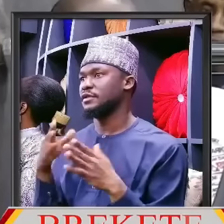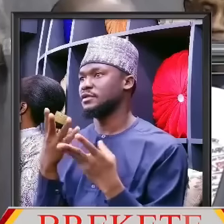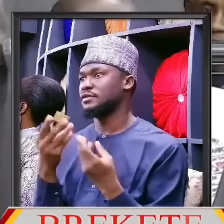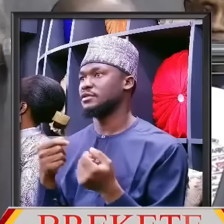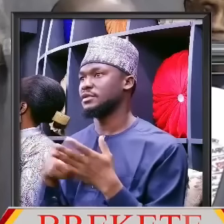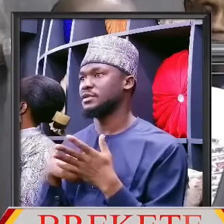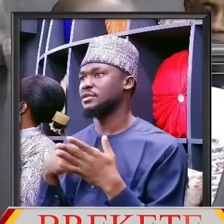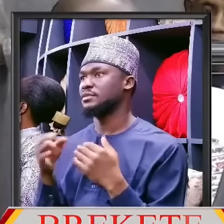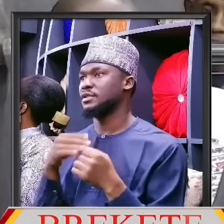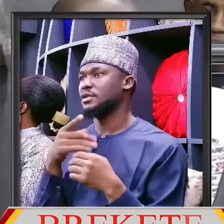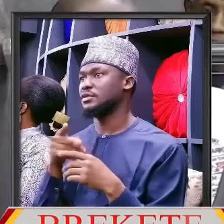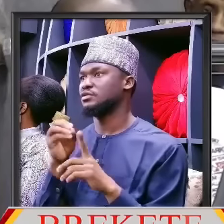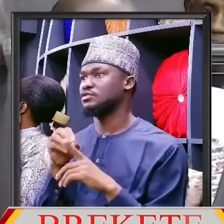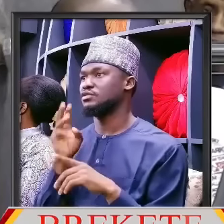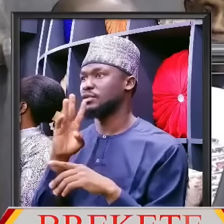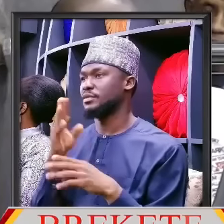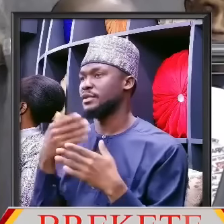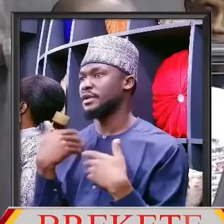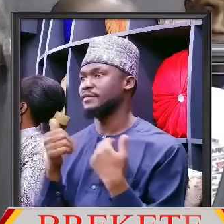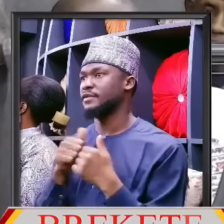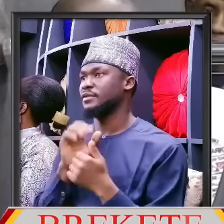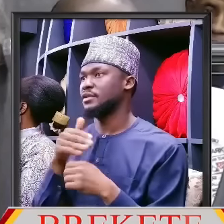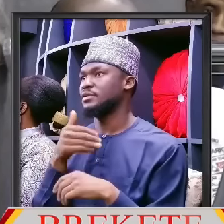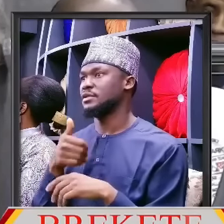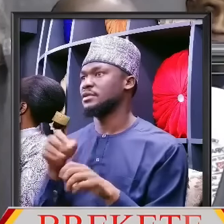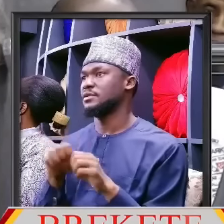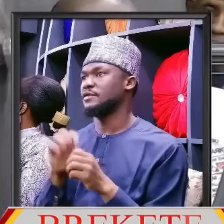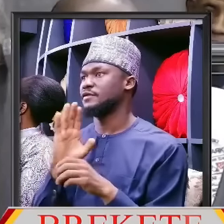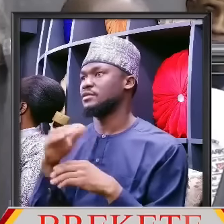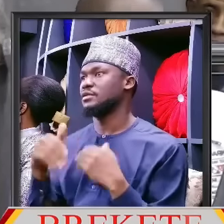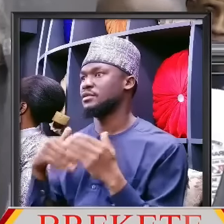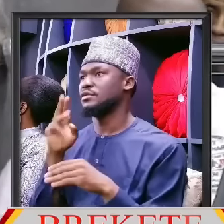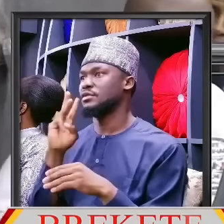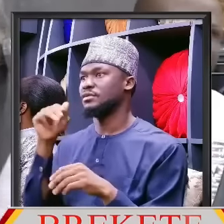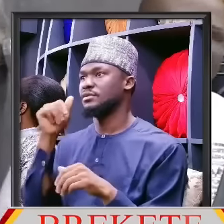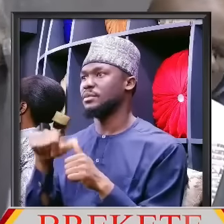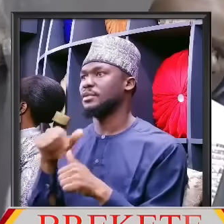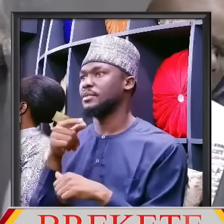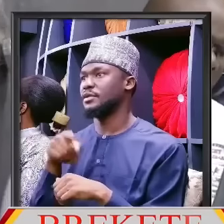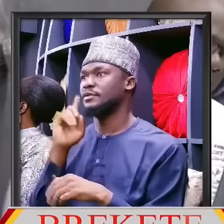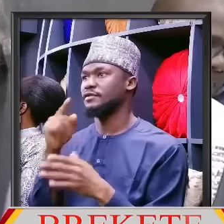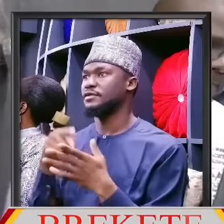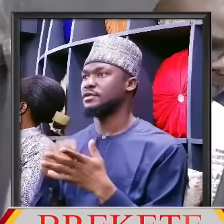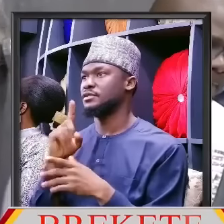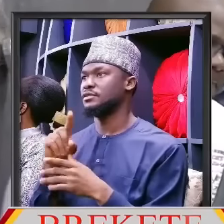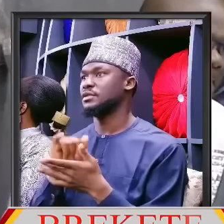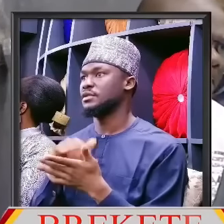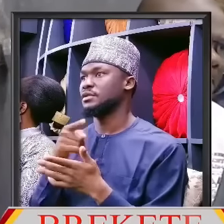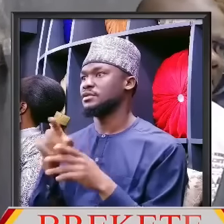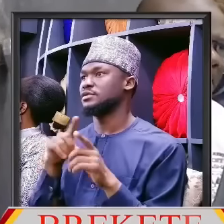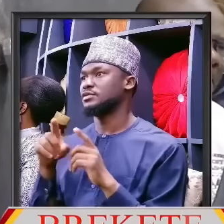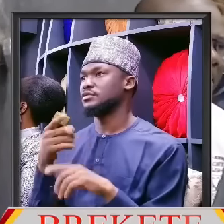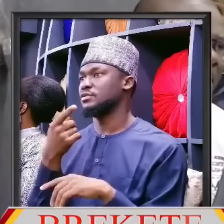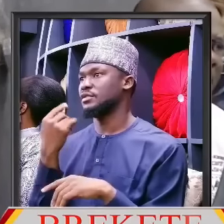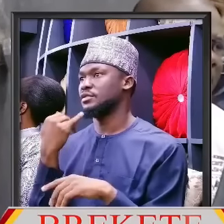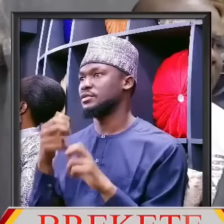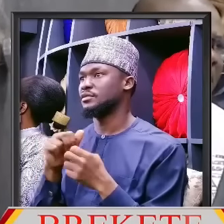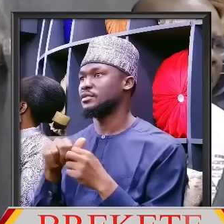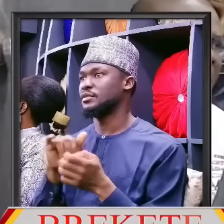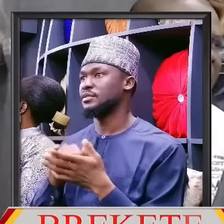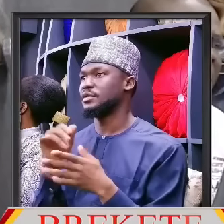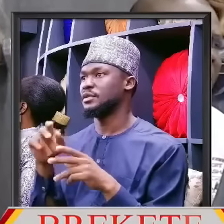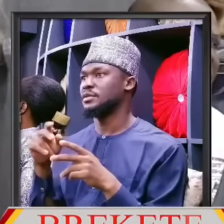this issue, you self go there happy with yourself. Even your generation will remember you for this one where you do. Because now problem